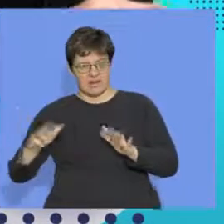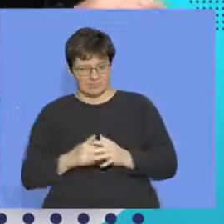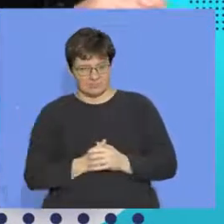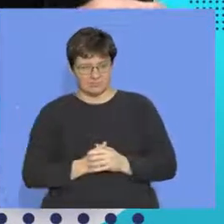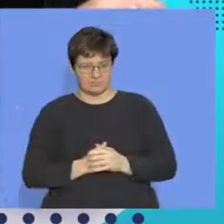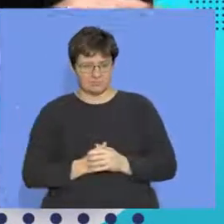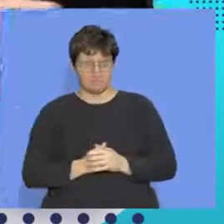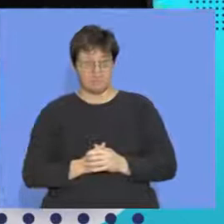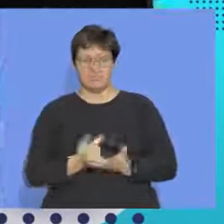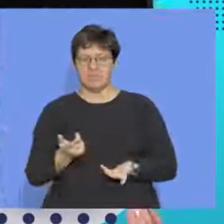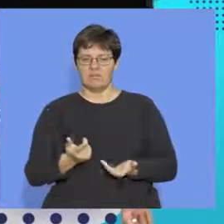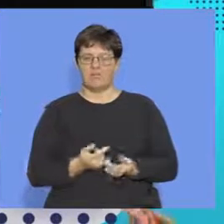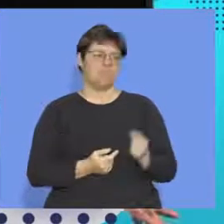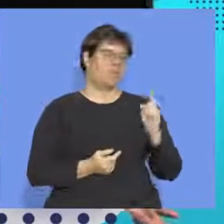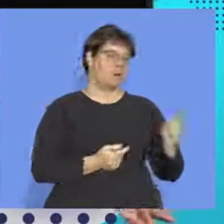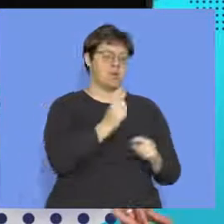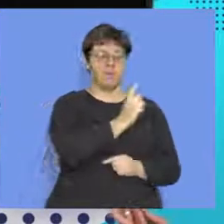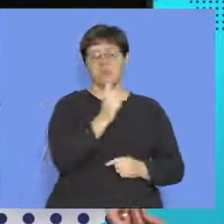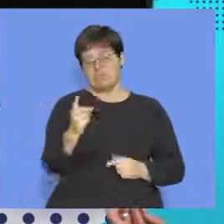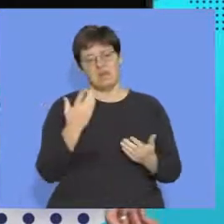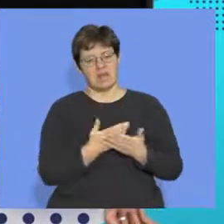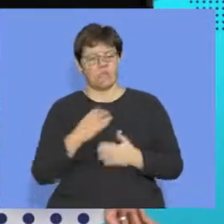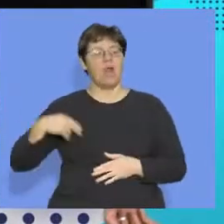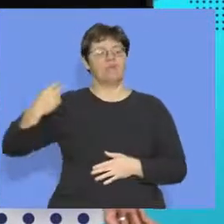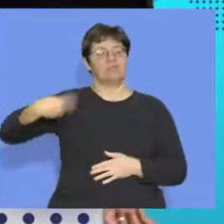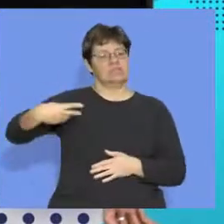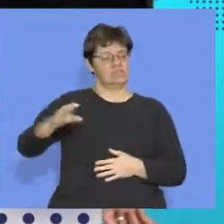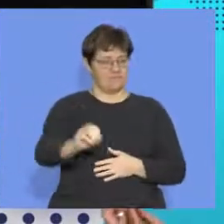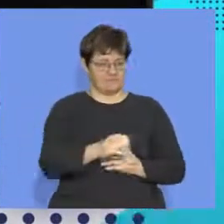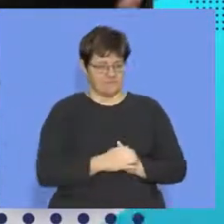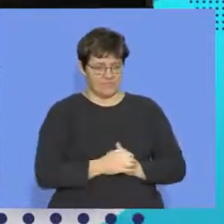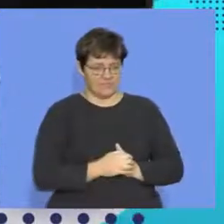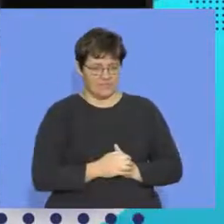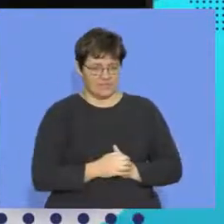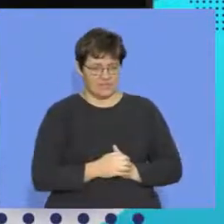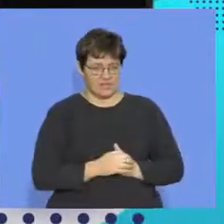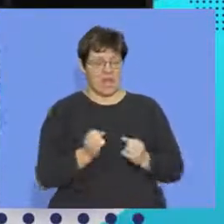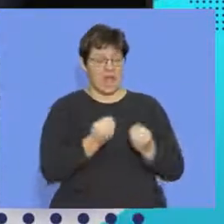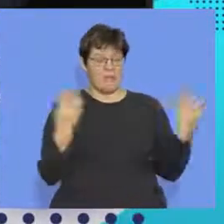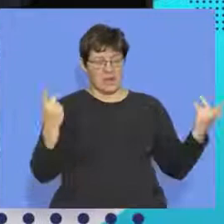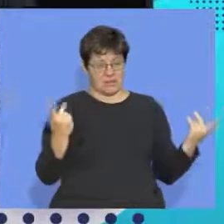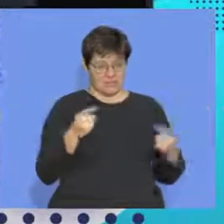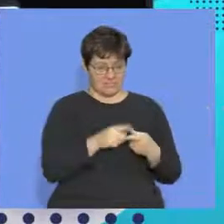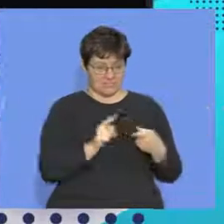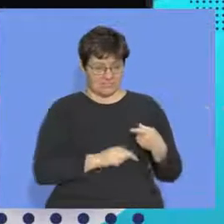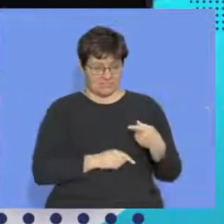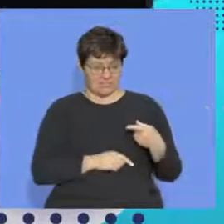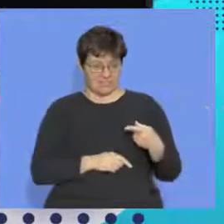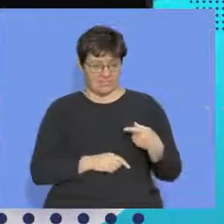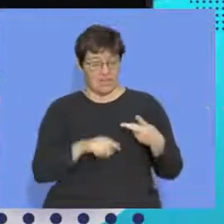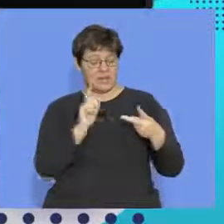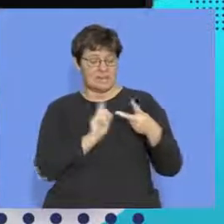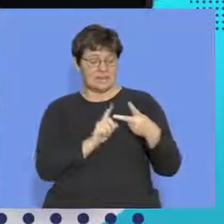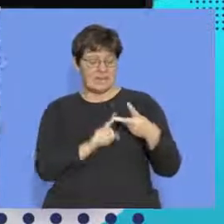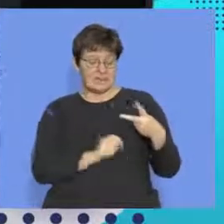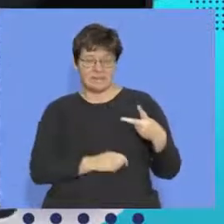are allowed to use 111. Okay. How many pins are there? That's the first question. The